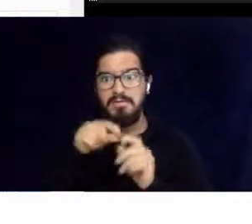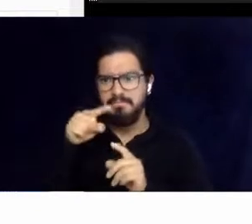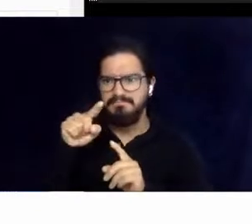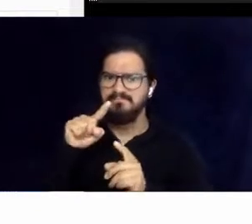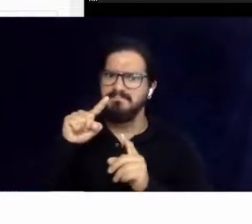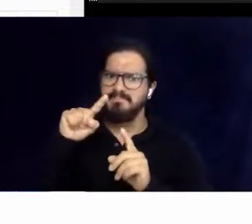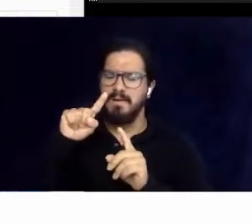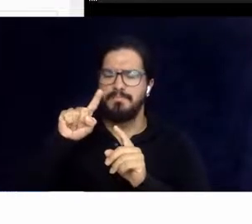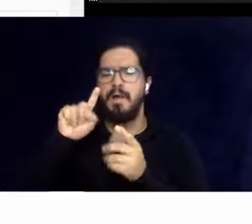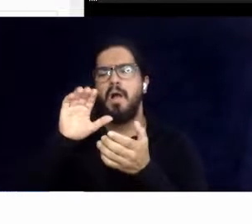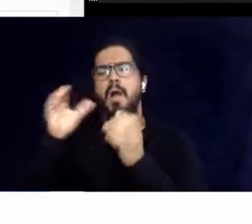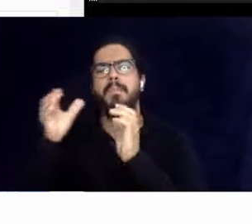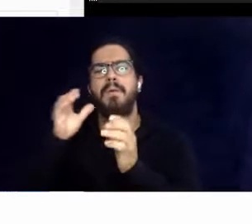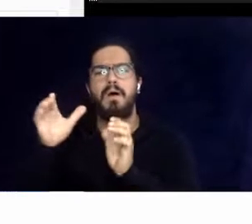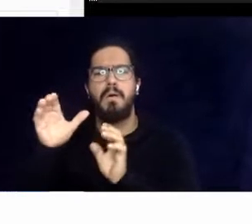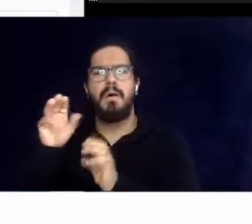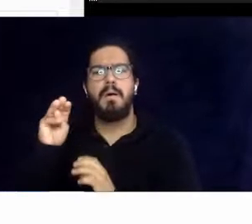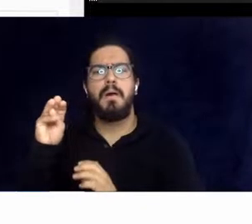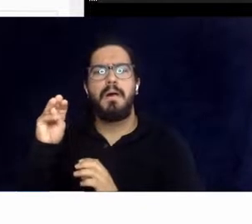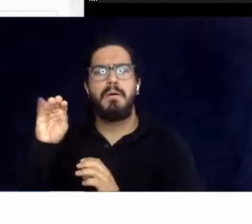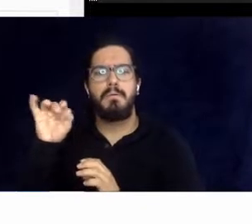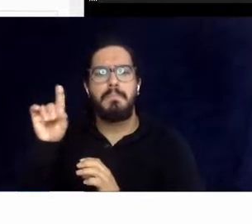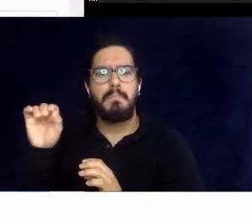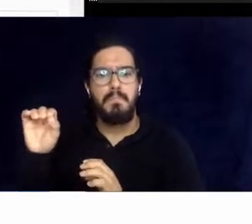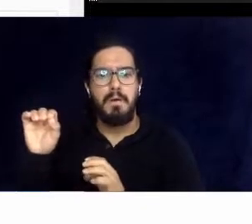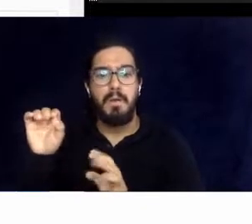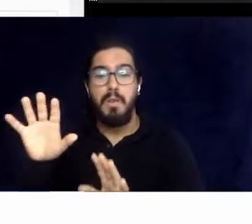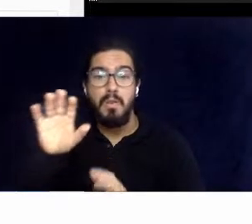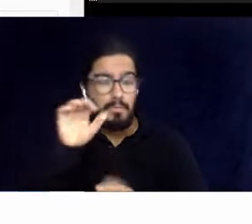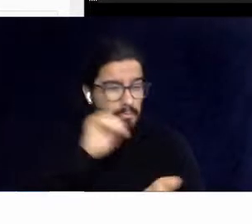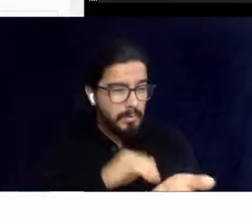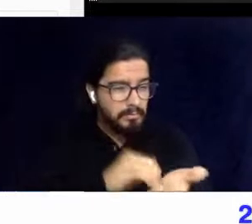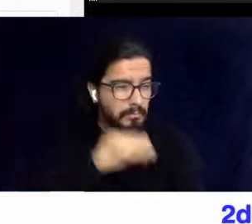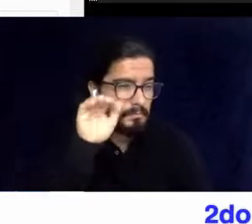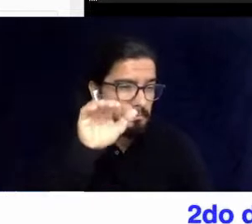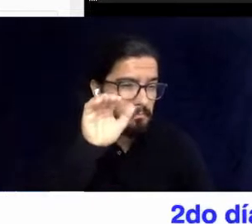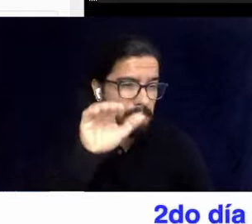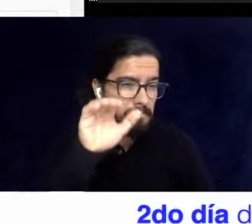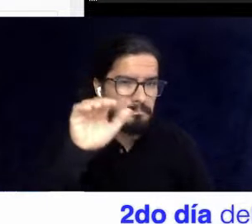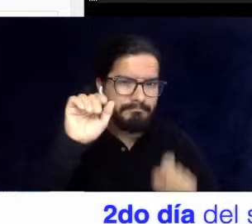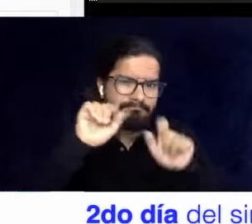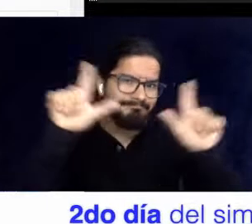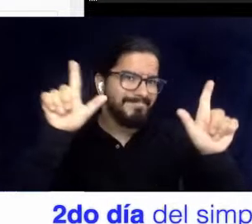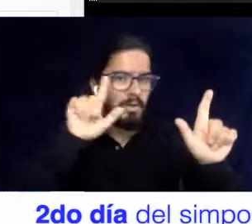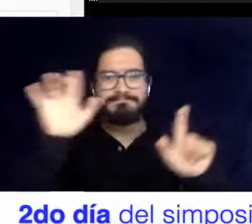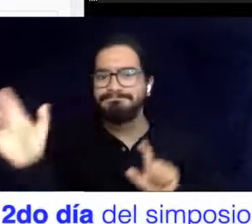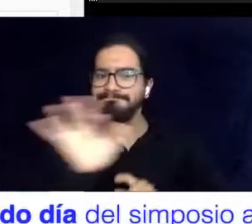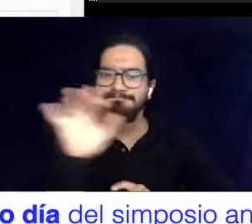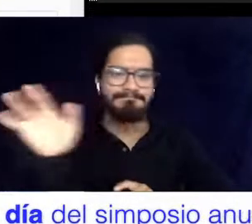intense transmission in many. Bullock, your slides are not moving forward.